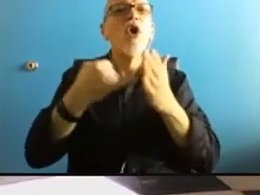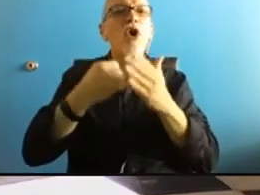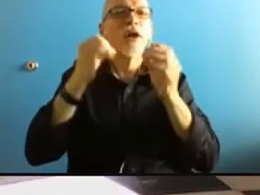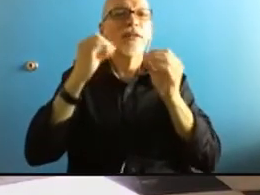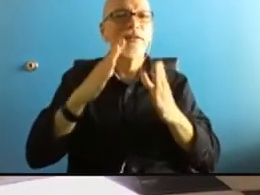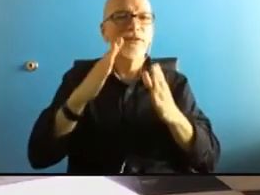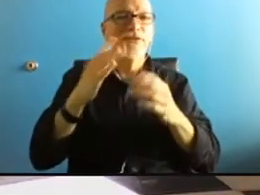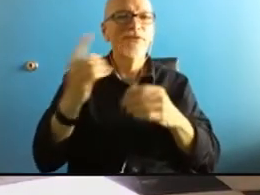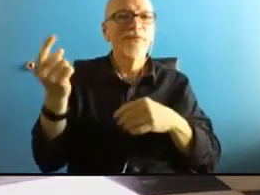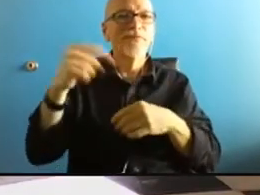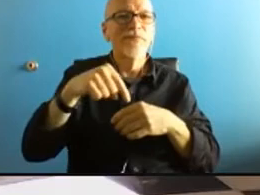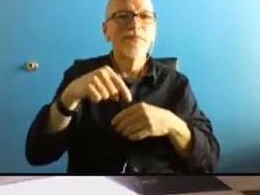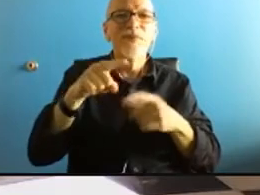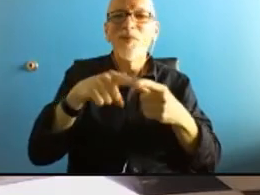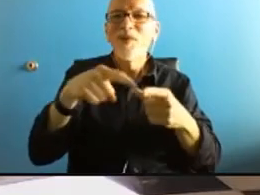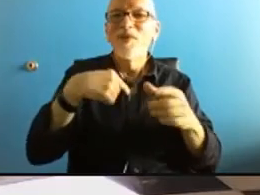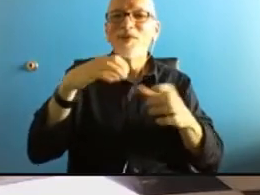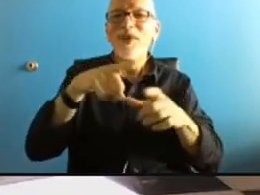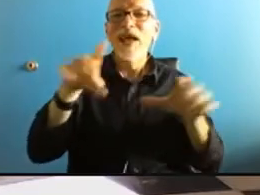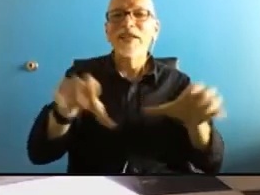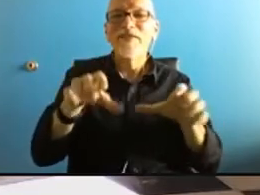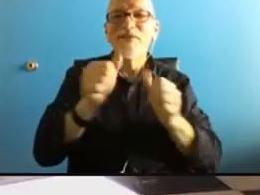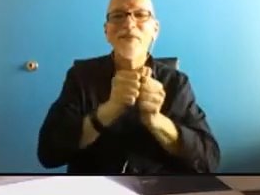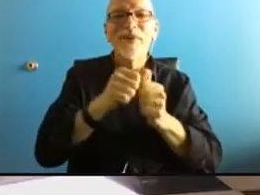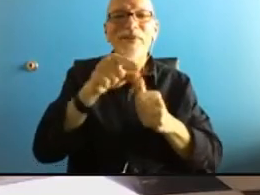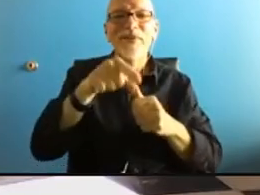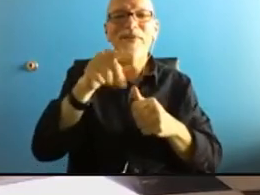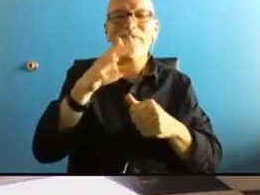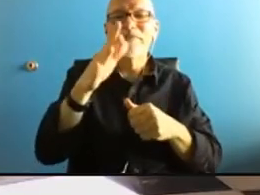you did the activity with the